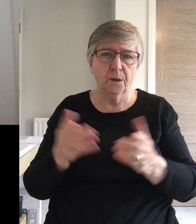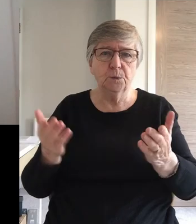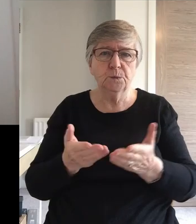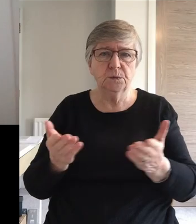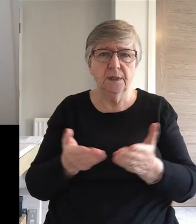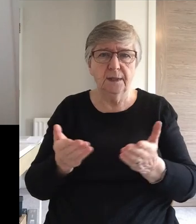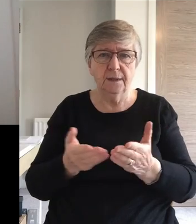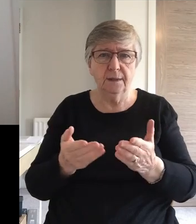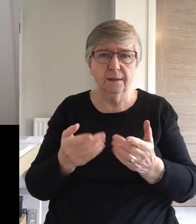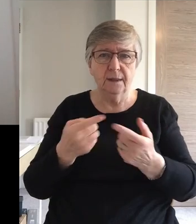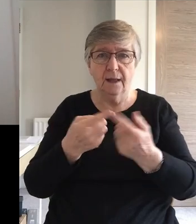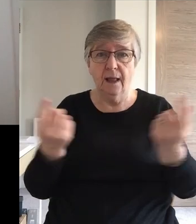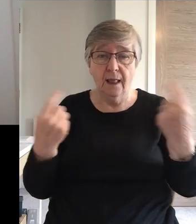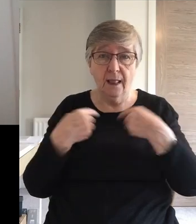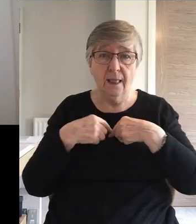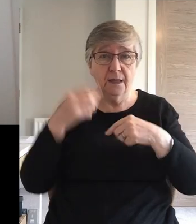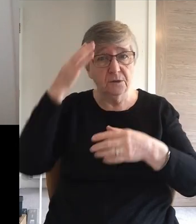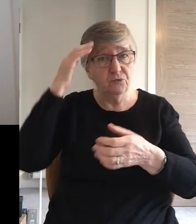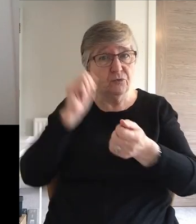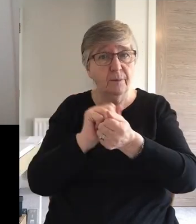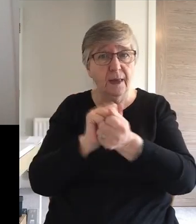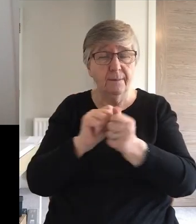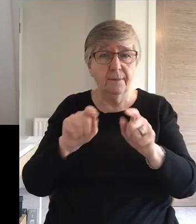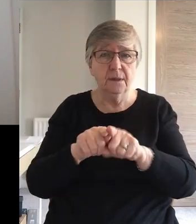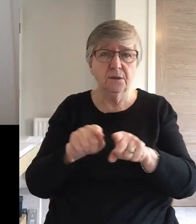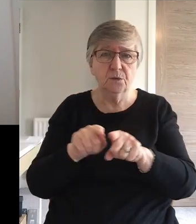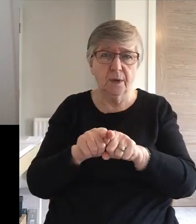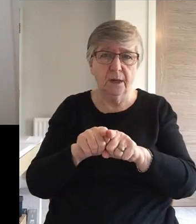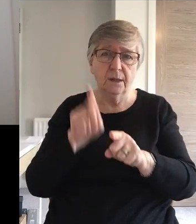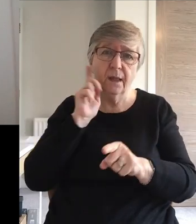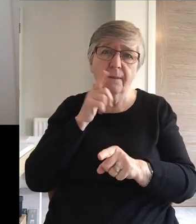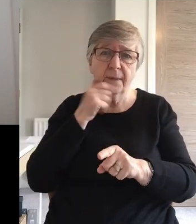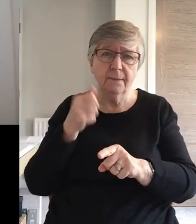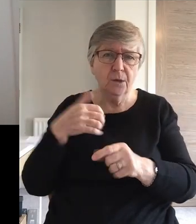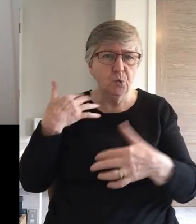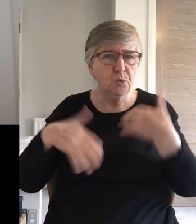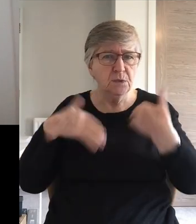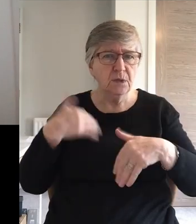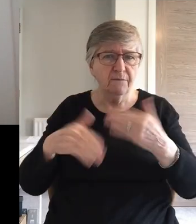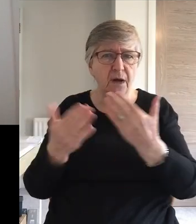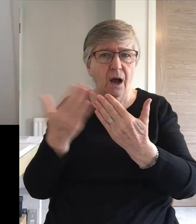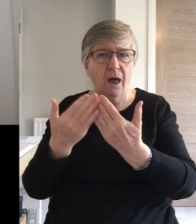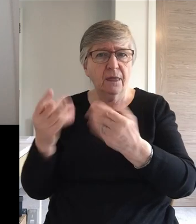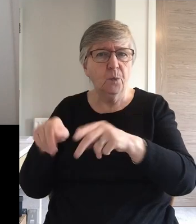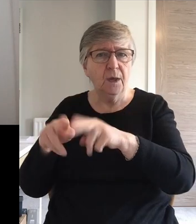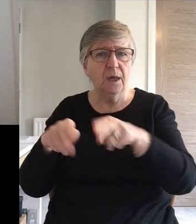today, let us also remember before you the people who suffer in other ways.